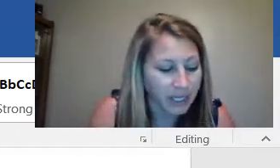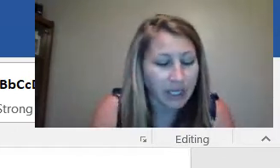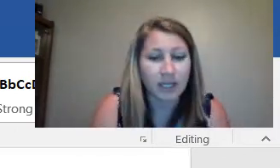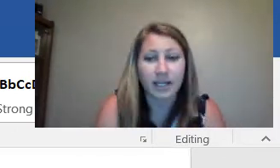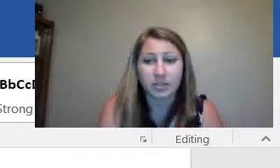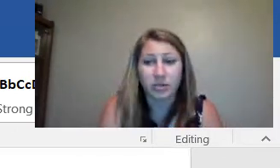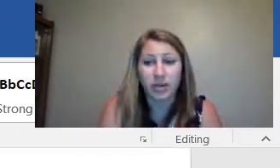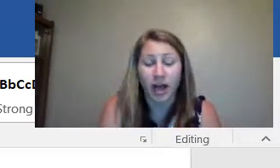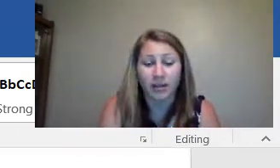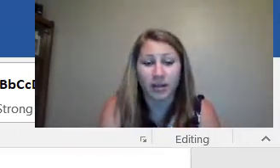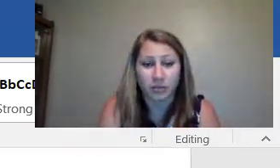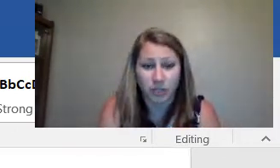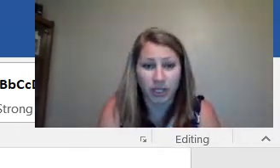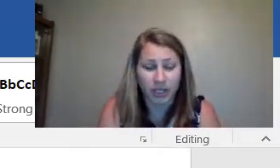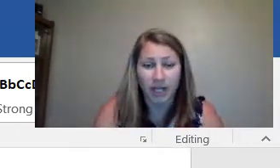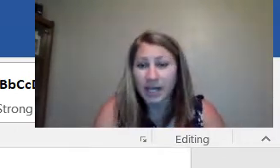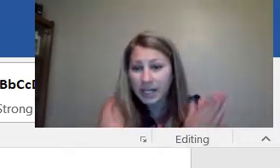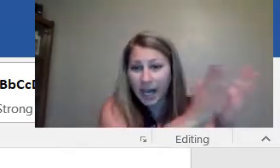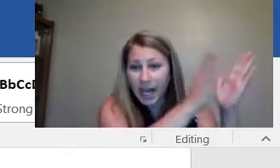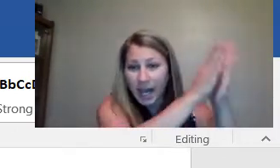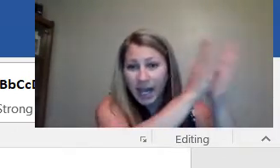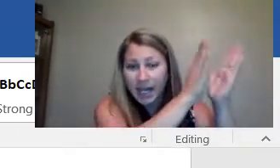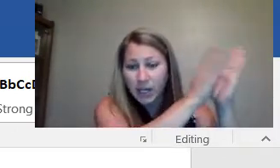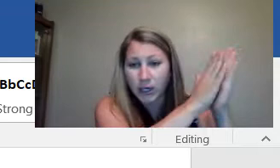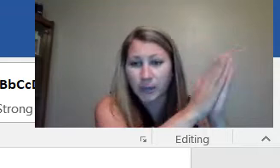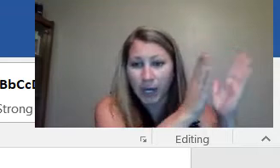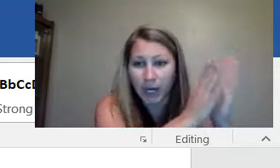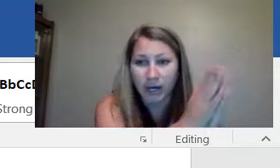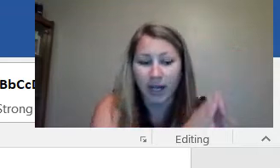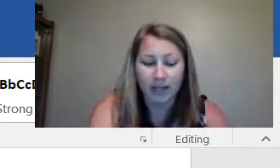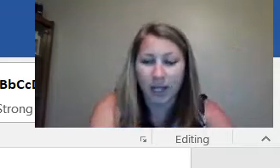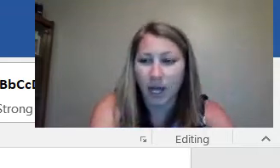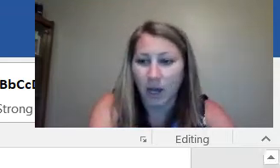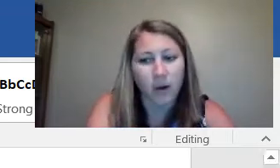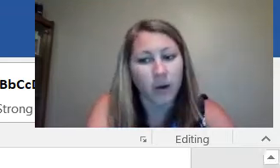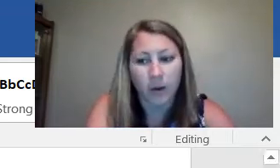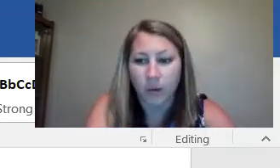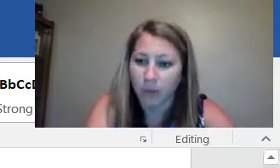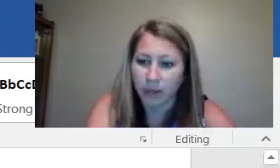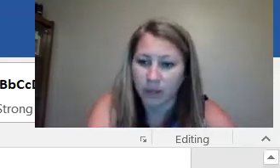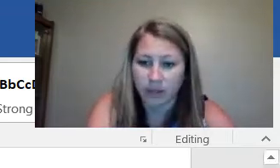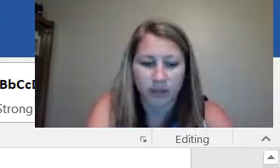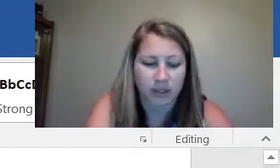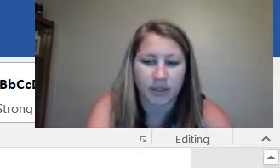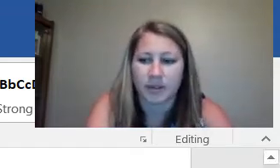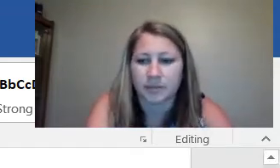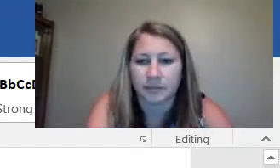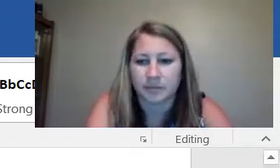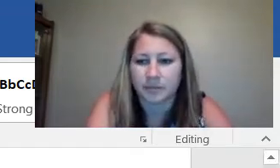day. Let's do the hello cheer. Yay, Cooper, hello.